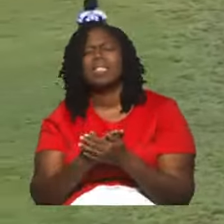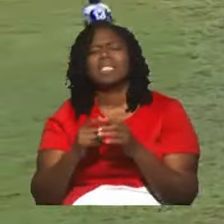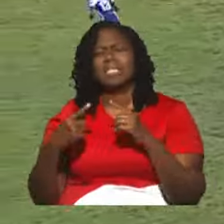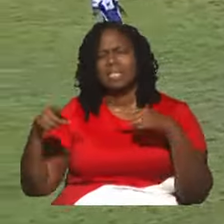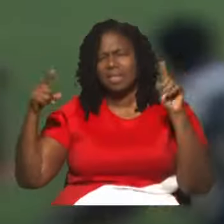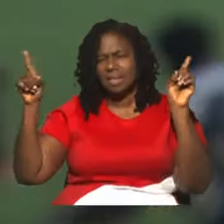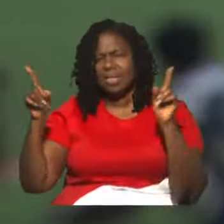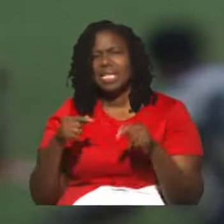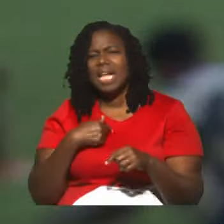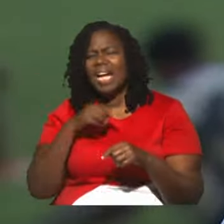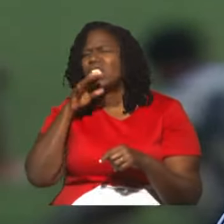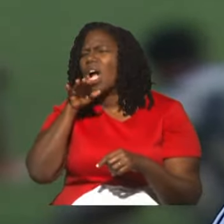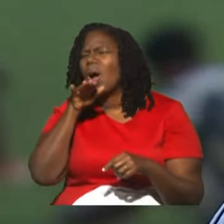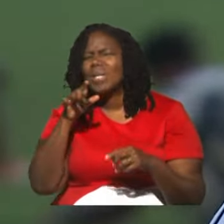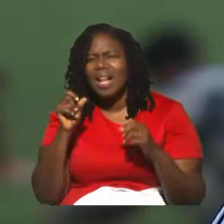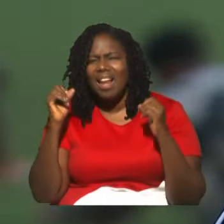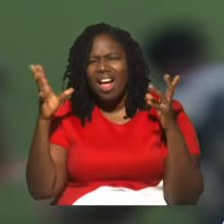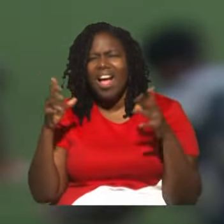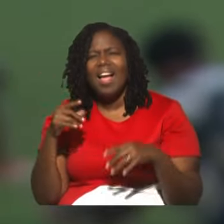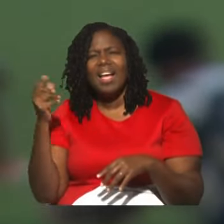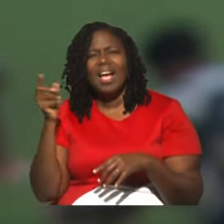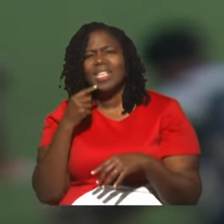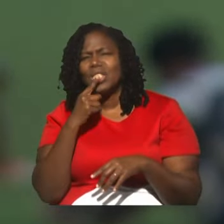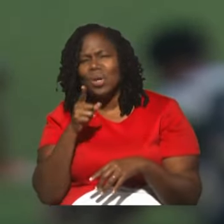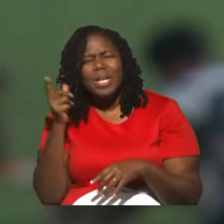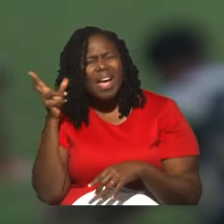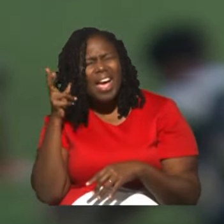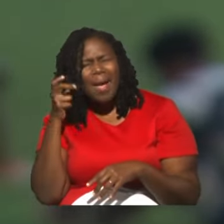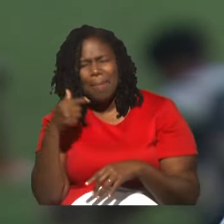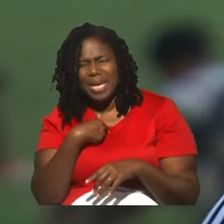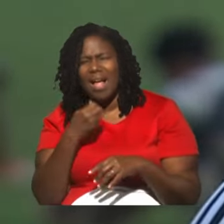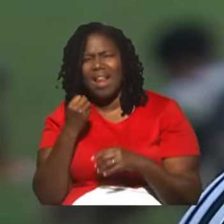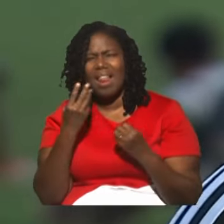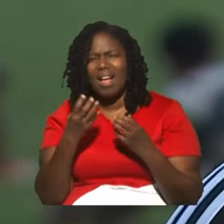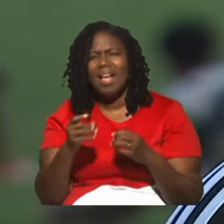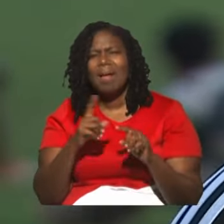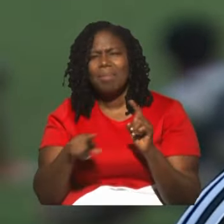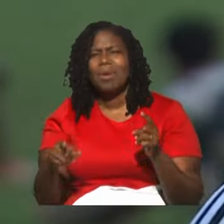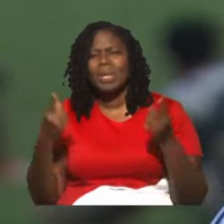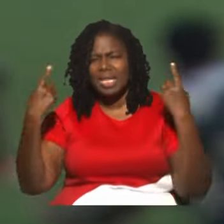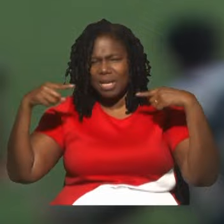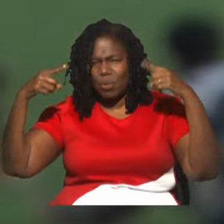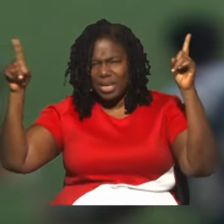I had to be shouting a lot. I'm sure you all heard me a lot today on the field. But I had to get that win today. I had to get that 3 points.